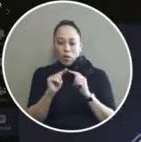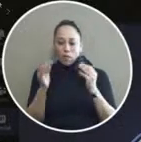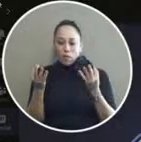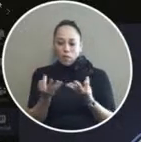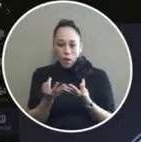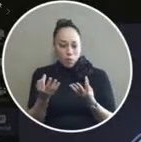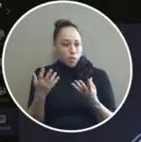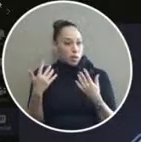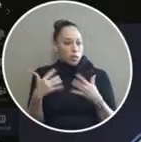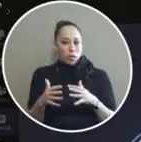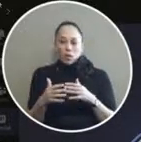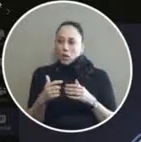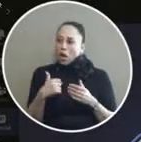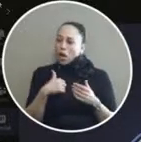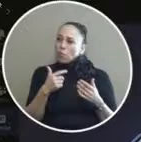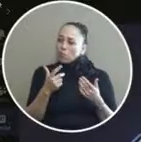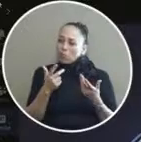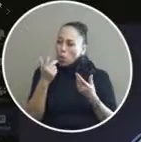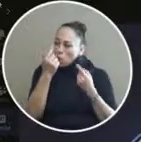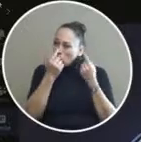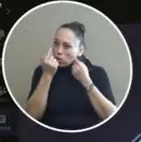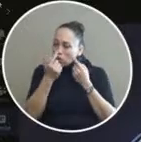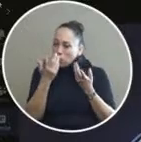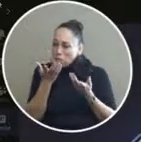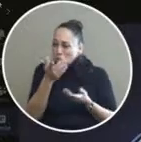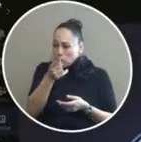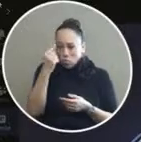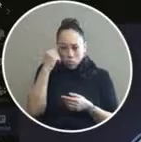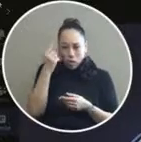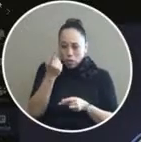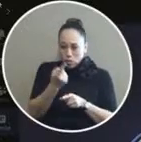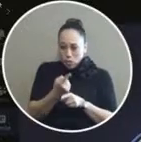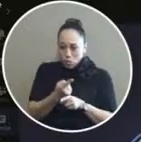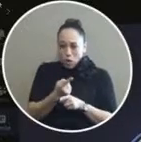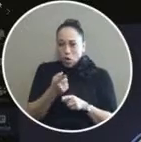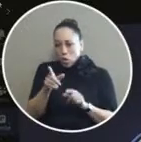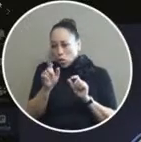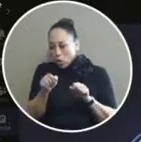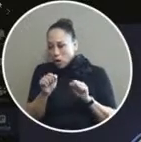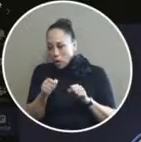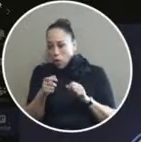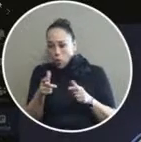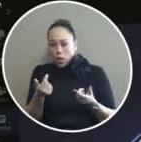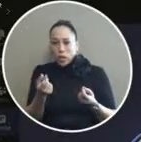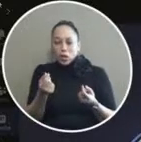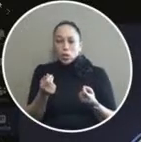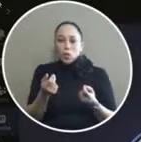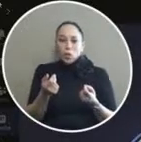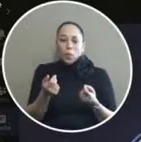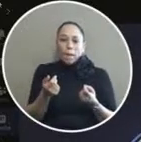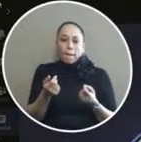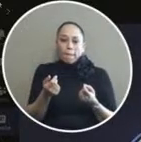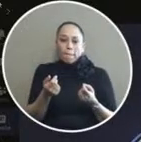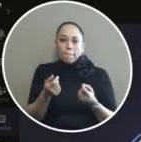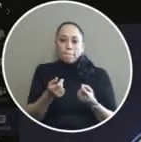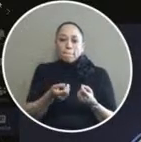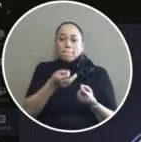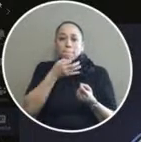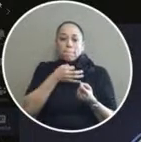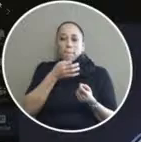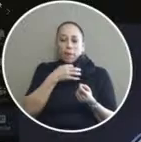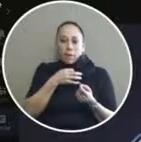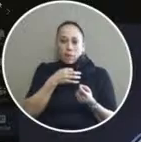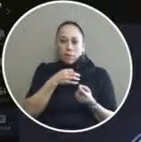community, I'm wondering if you think it's appropriate or you have the abilities that we can do this sooner